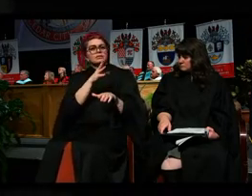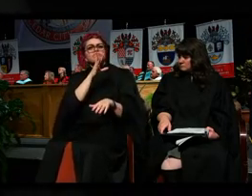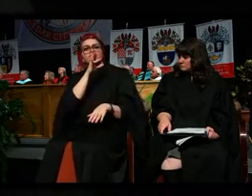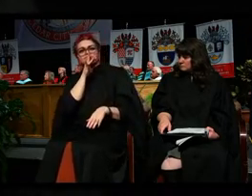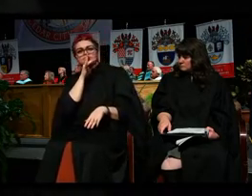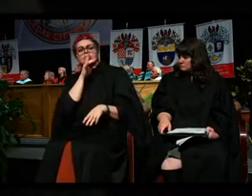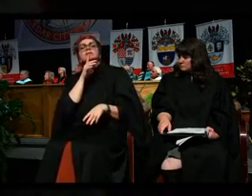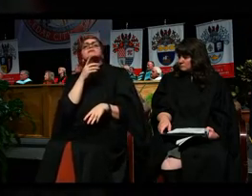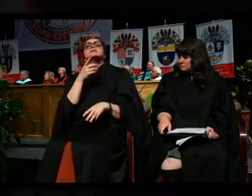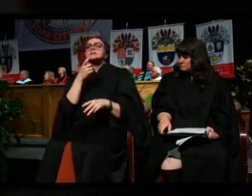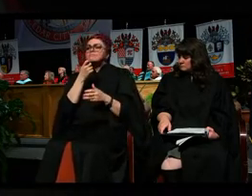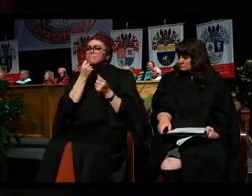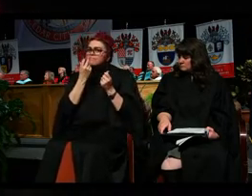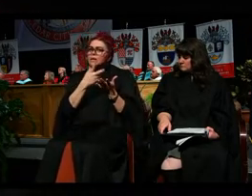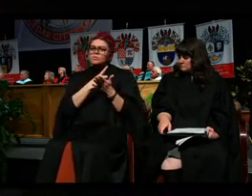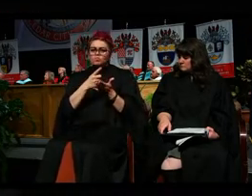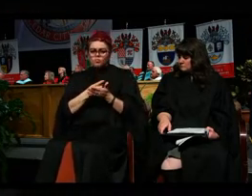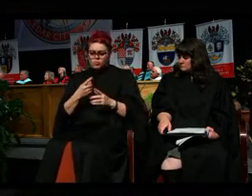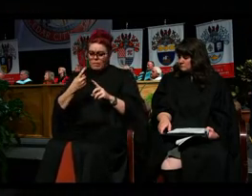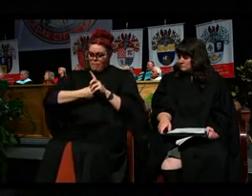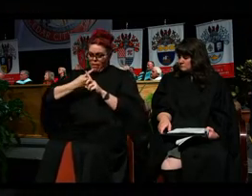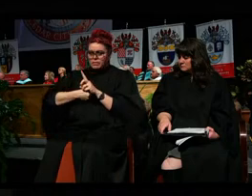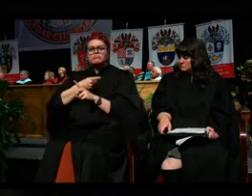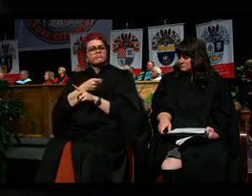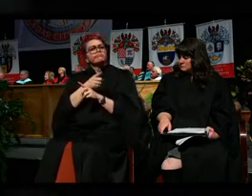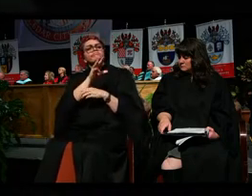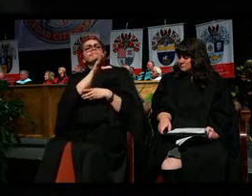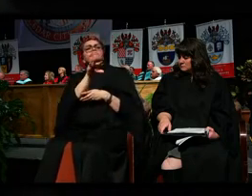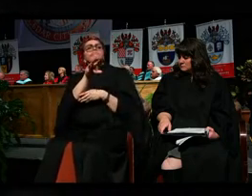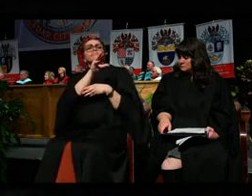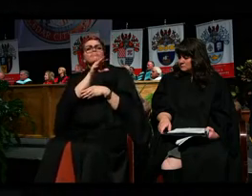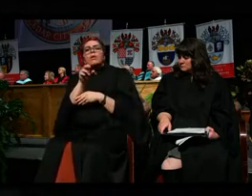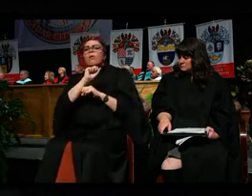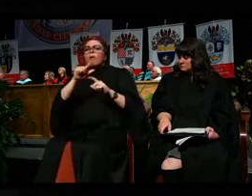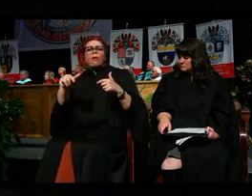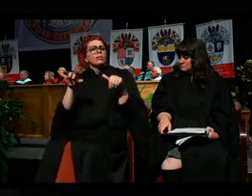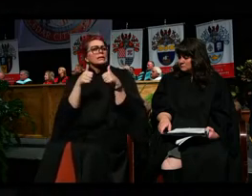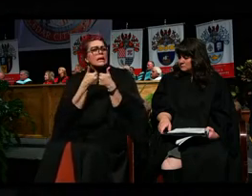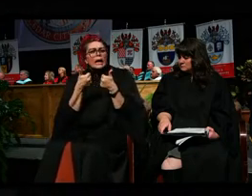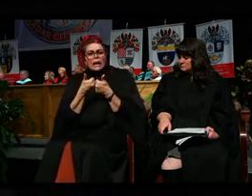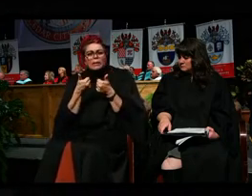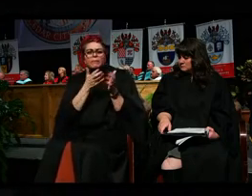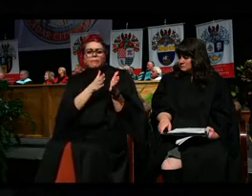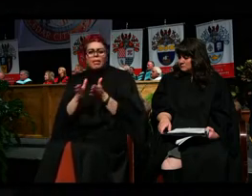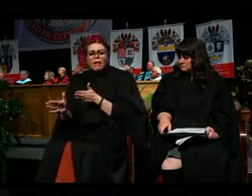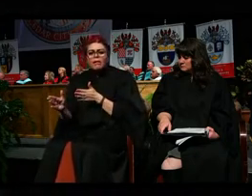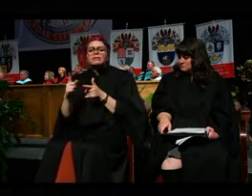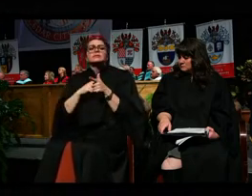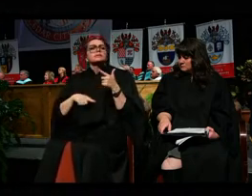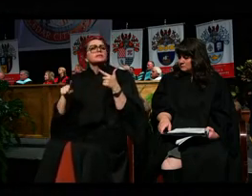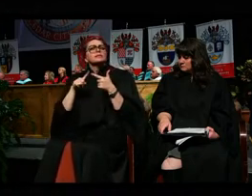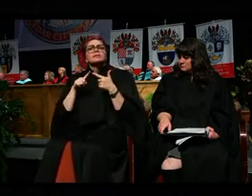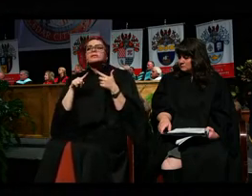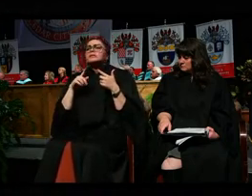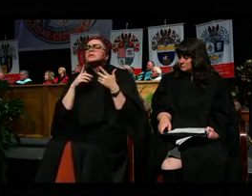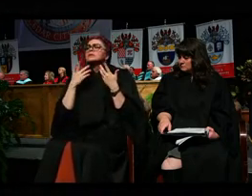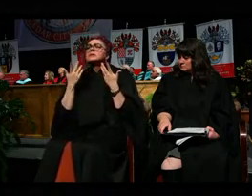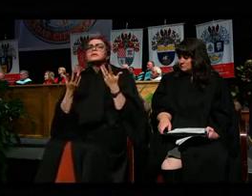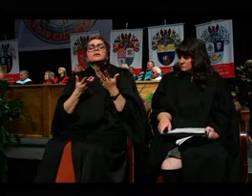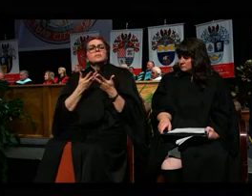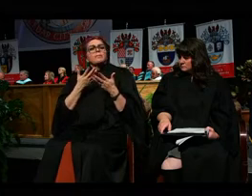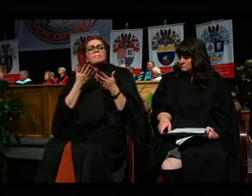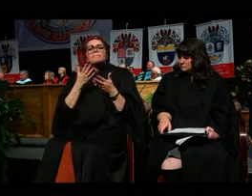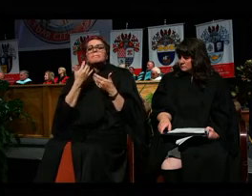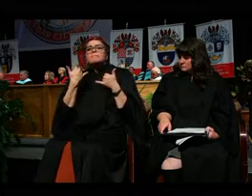a number of weeks, even months. He collected all of the game plans, all of the